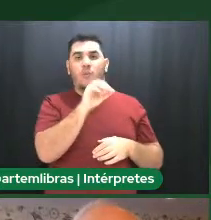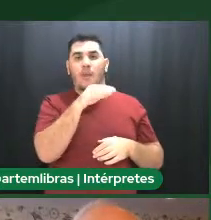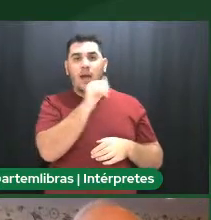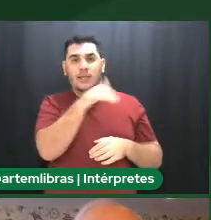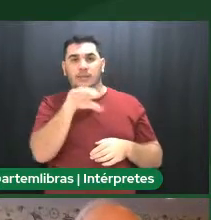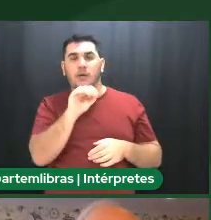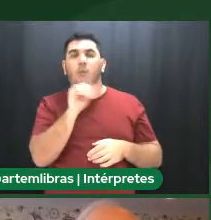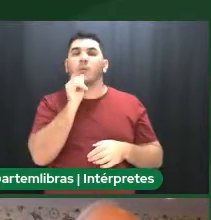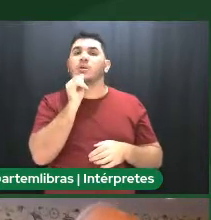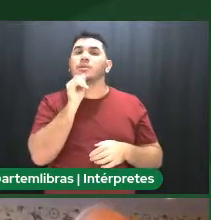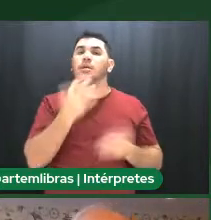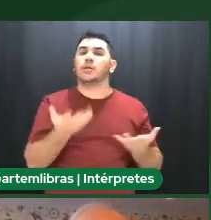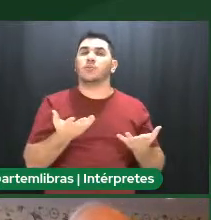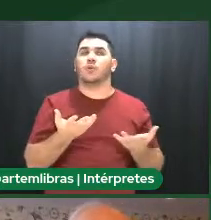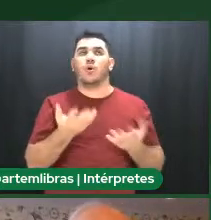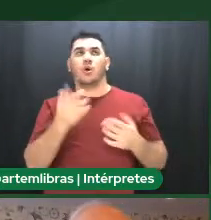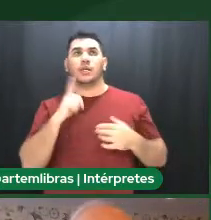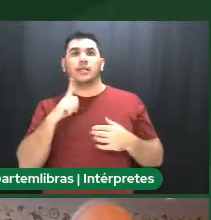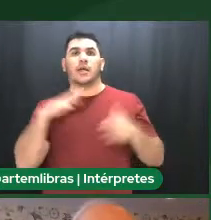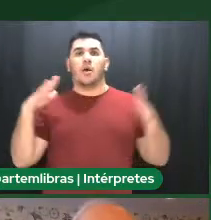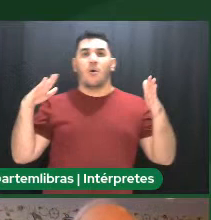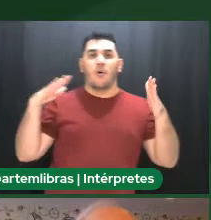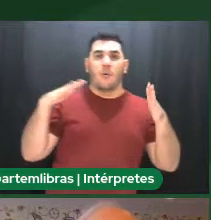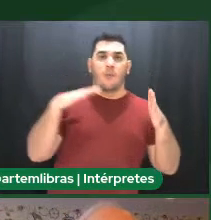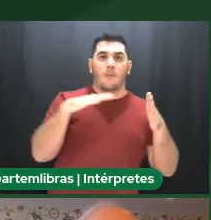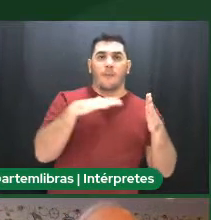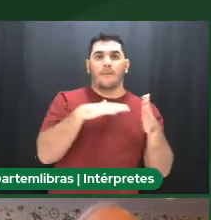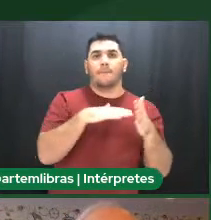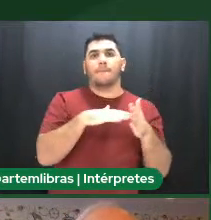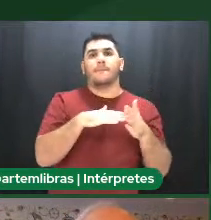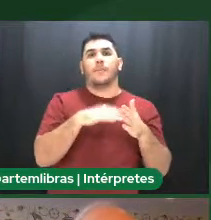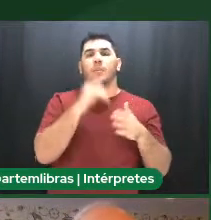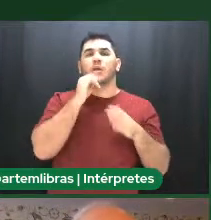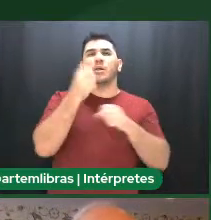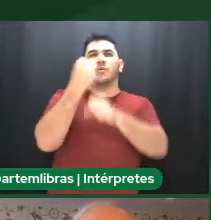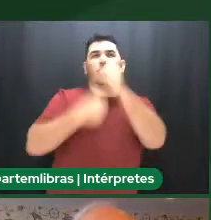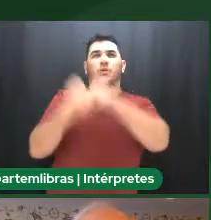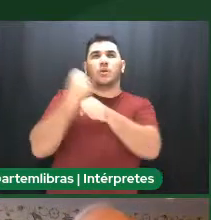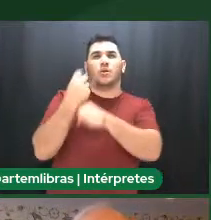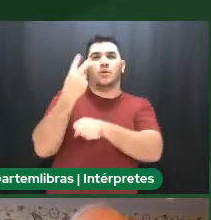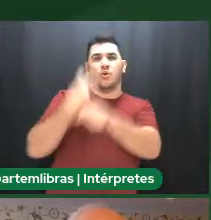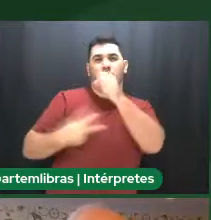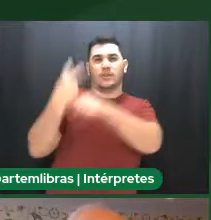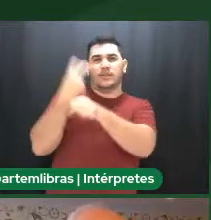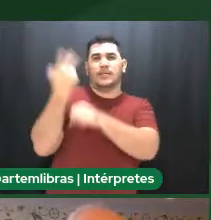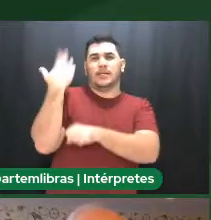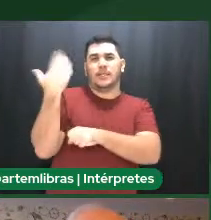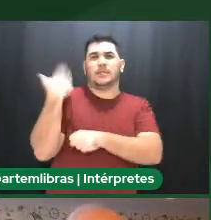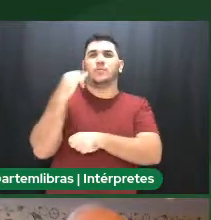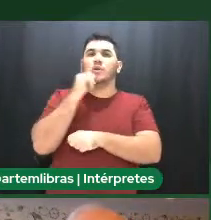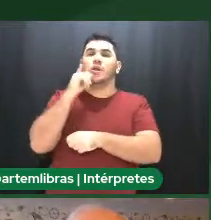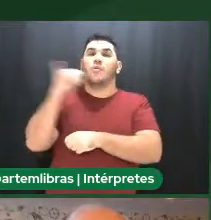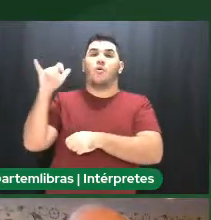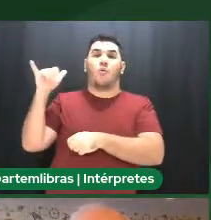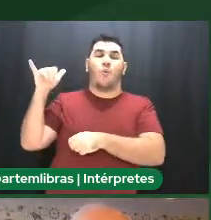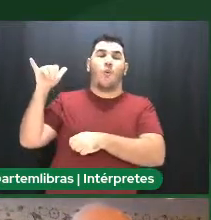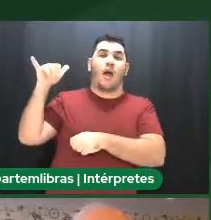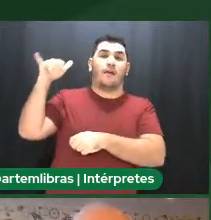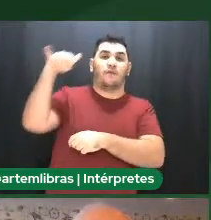737 MAX, which 2 years ago produced 2 disastrous crashes of planes